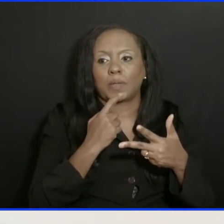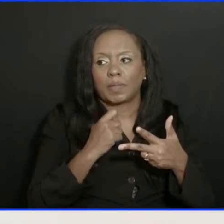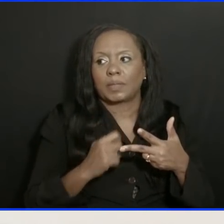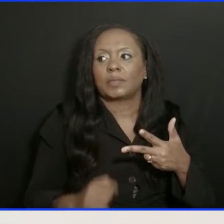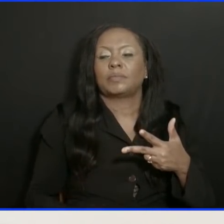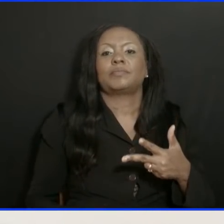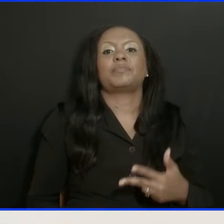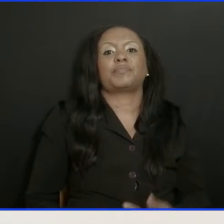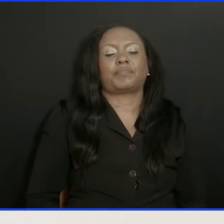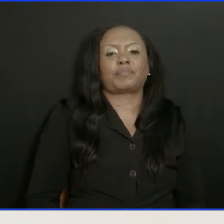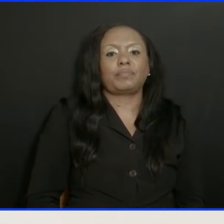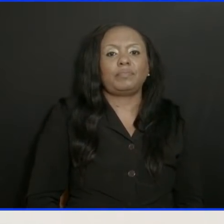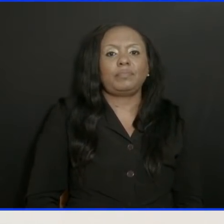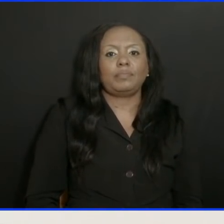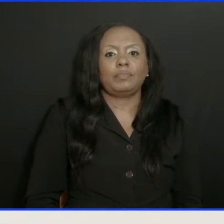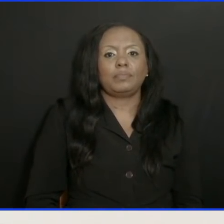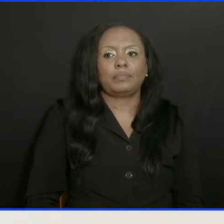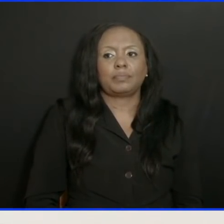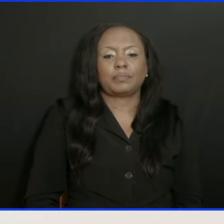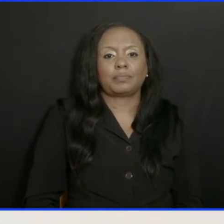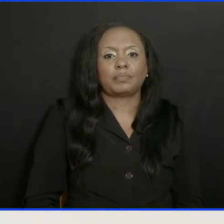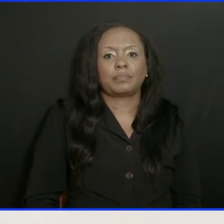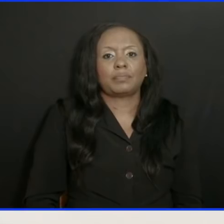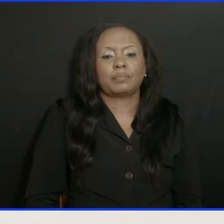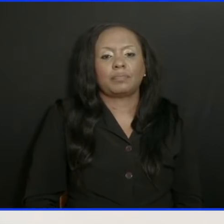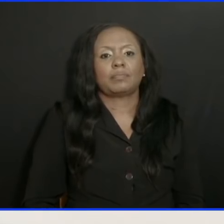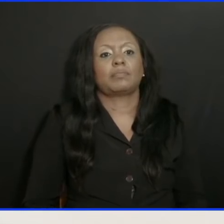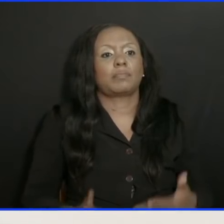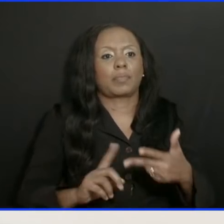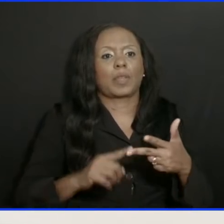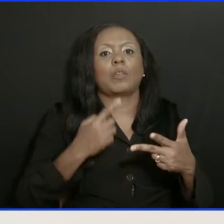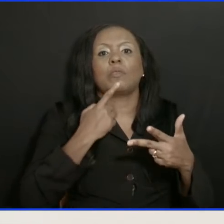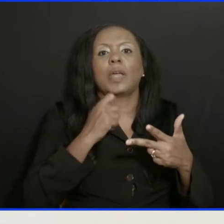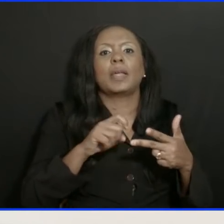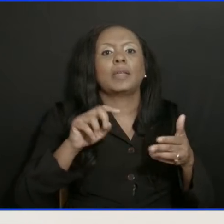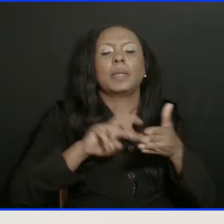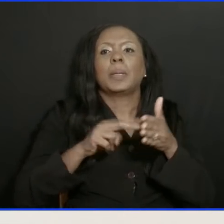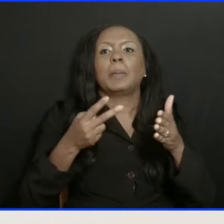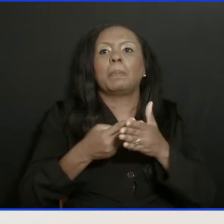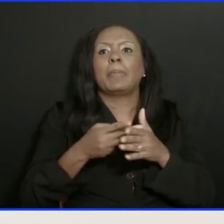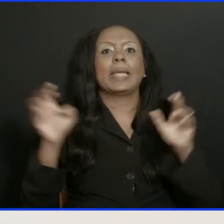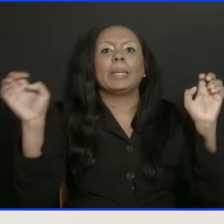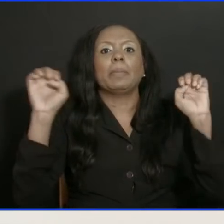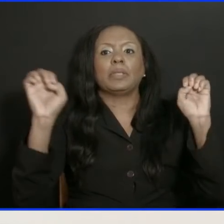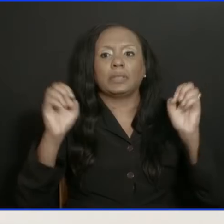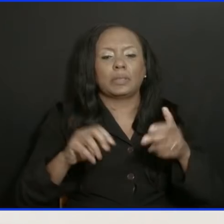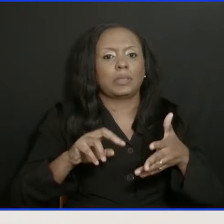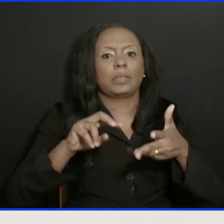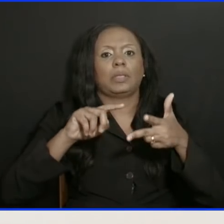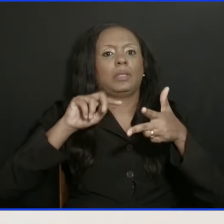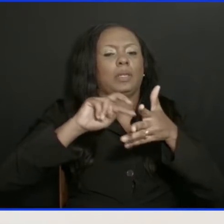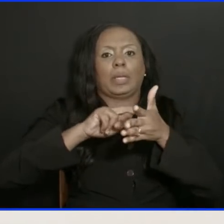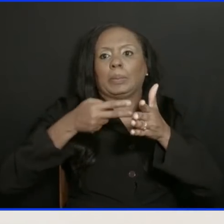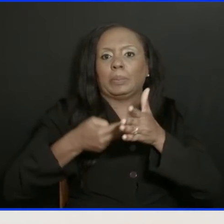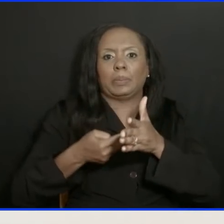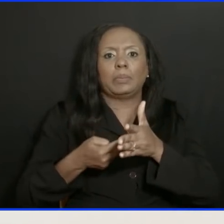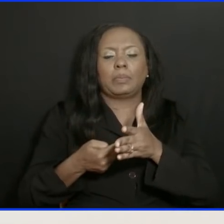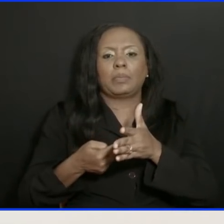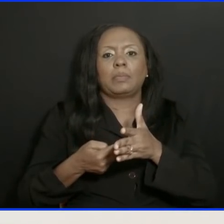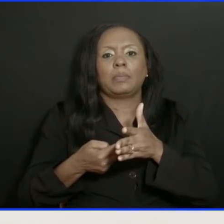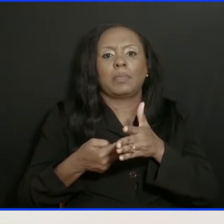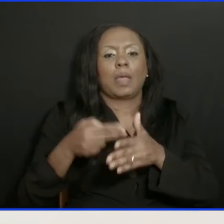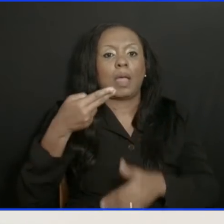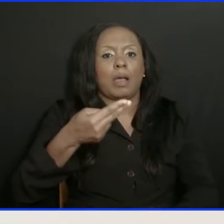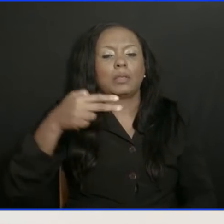individuals who will require almost immediate attention, and that will be provided by Harrison's